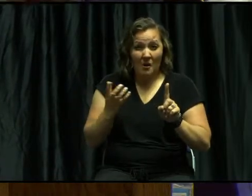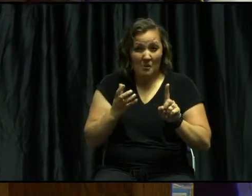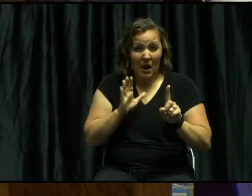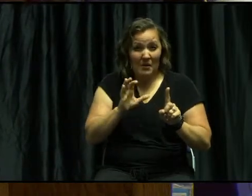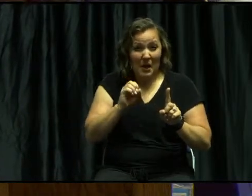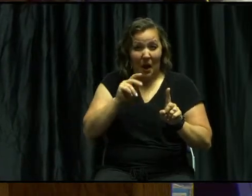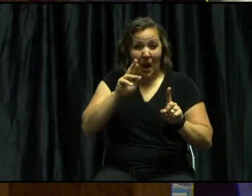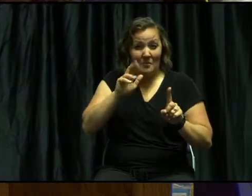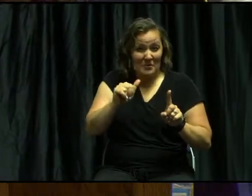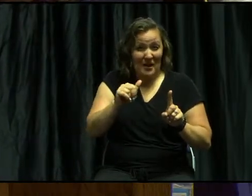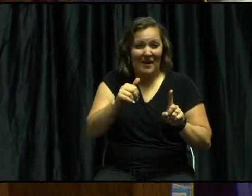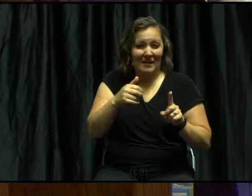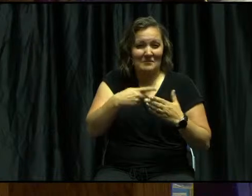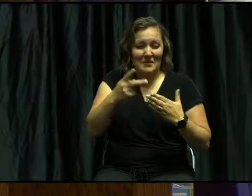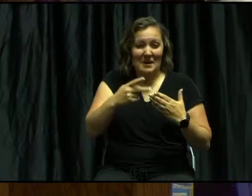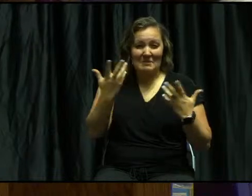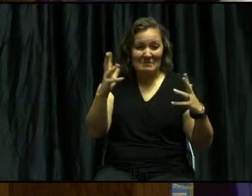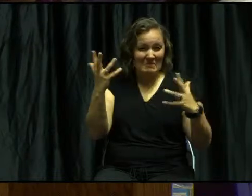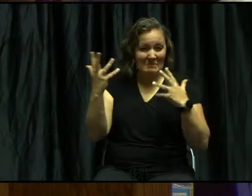Choo-hoo!